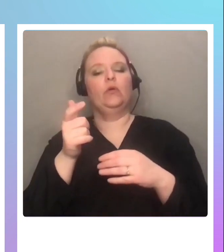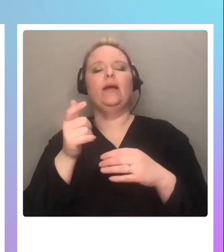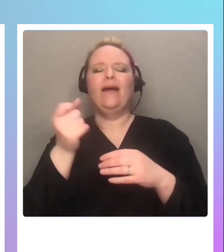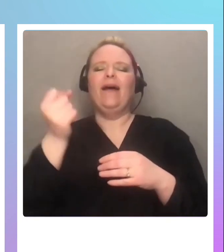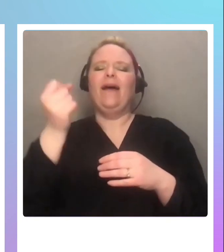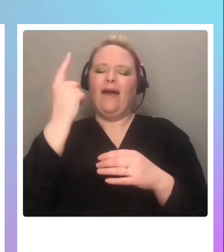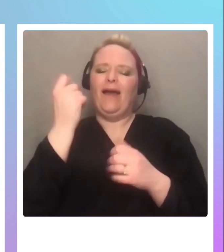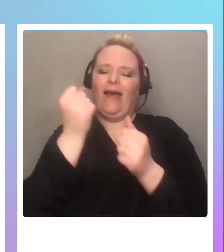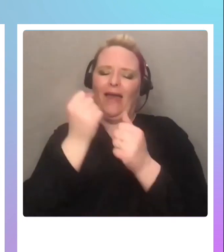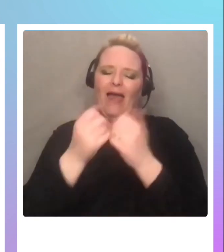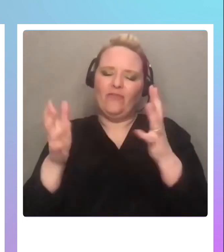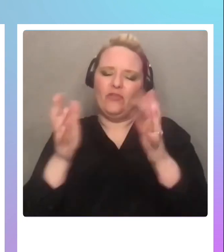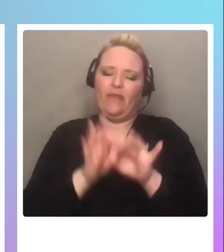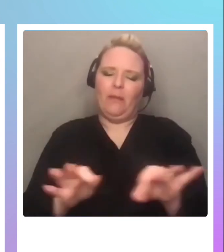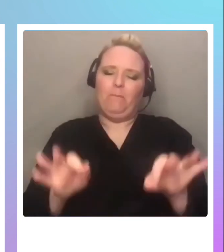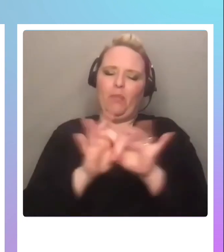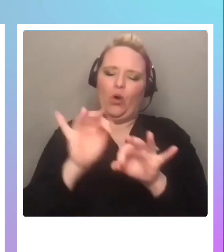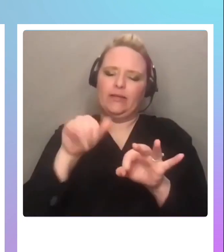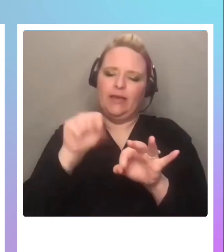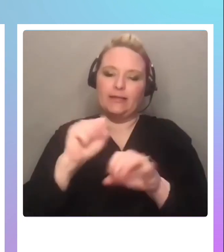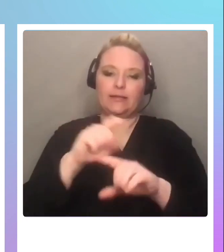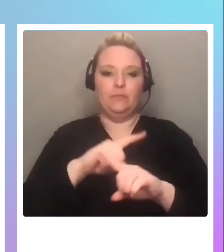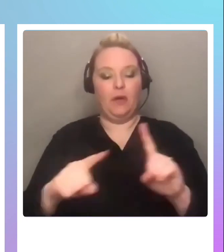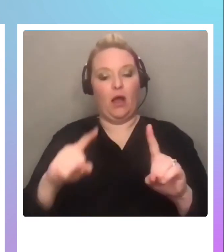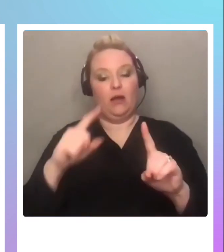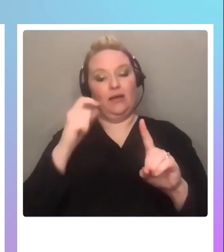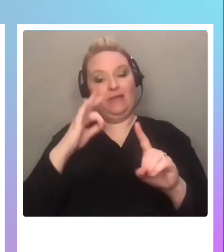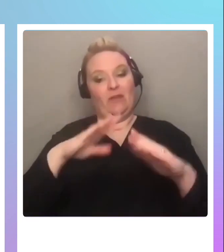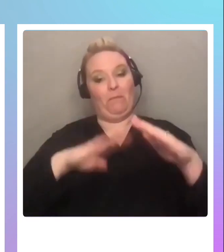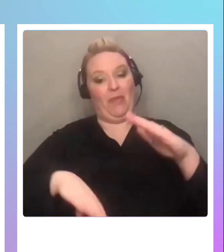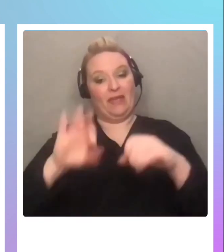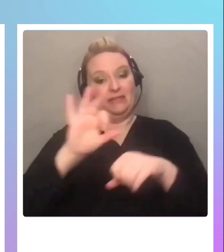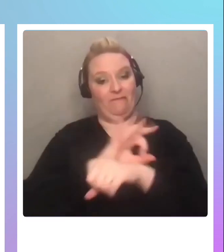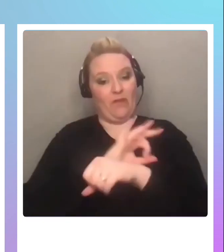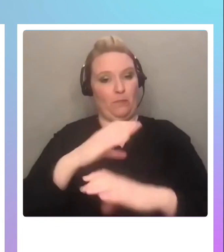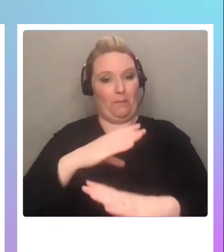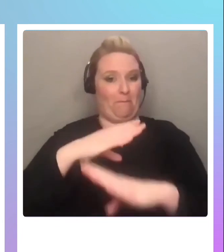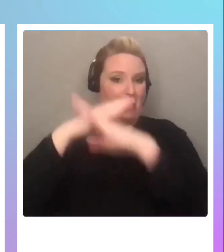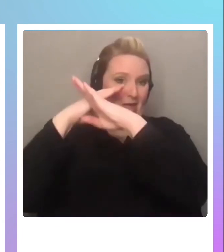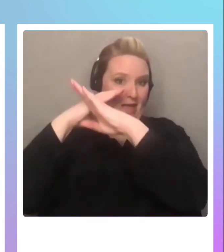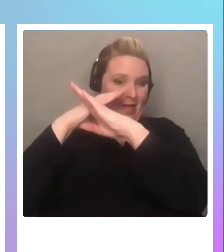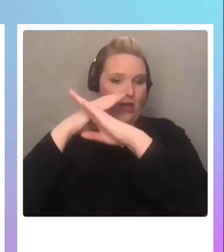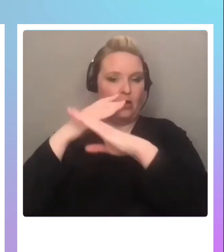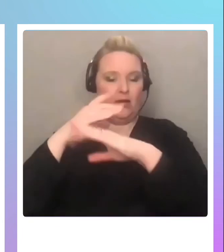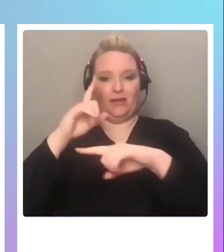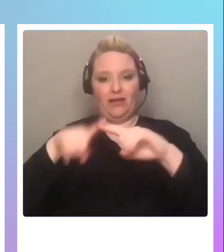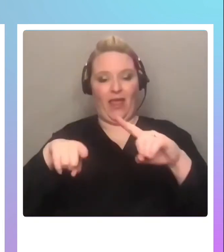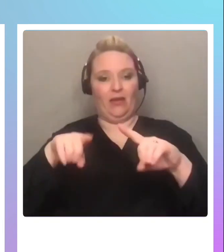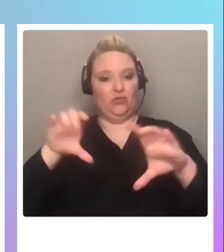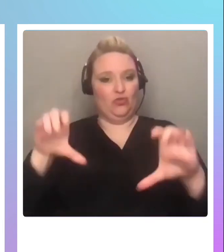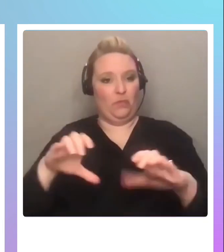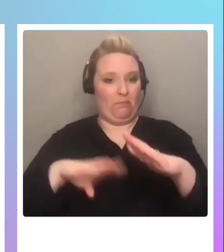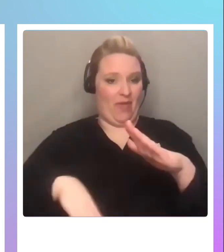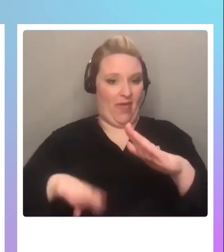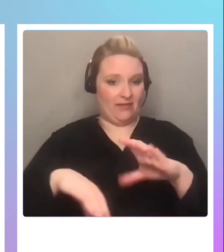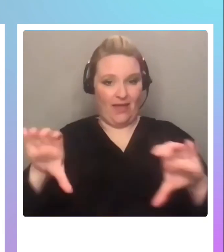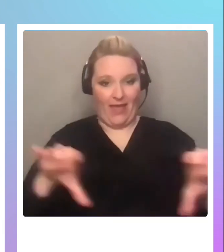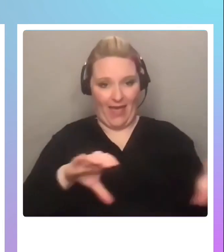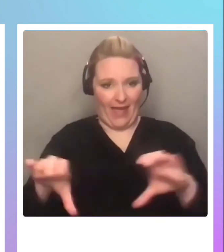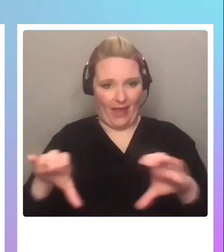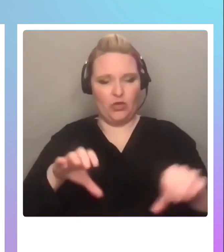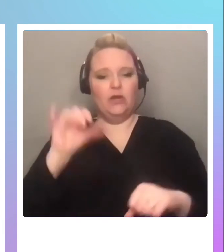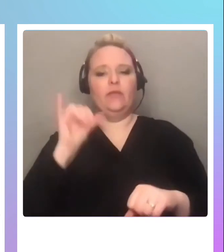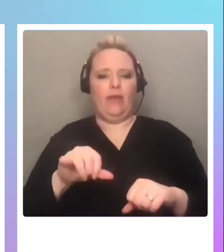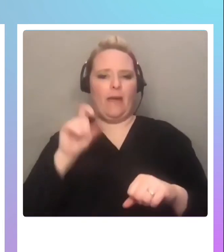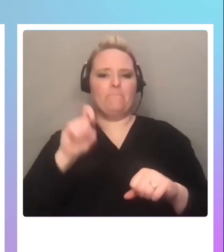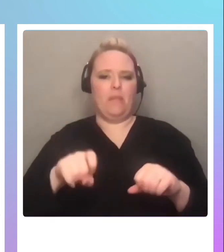important, but if it's blocking the basic function of someone doing basic actions on your site, you really do need to